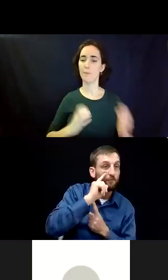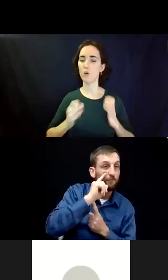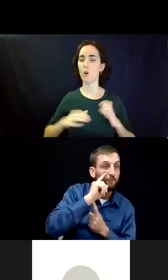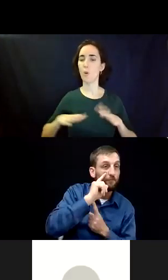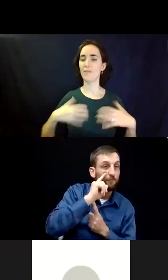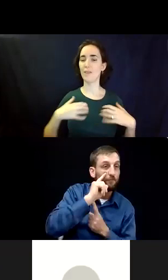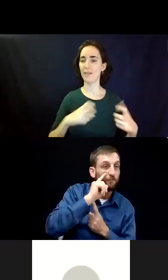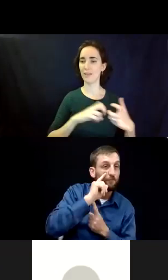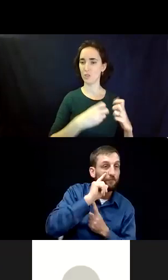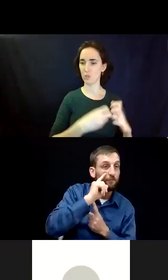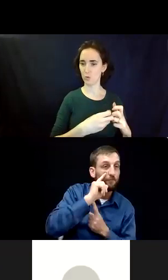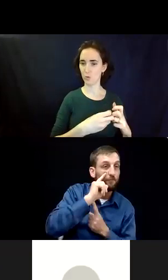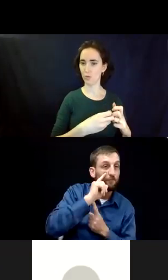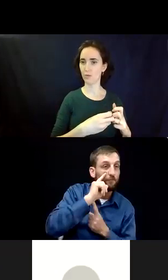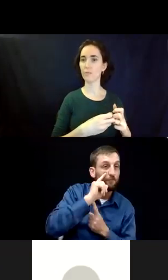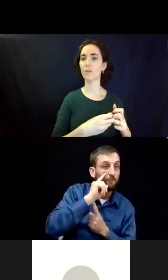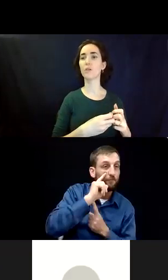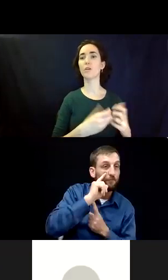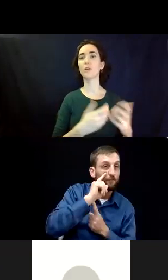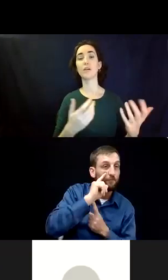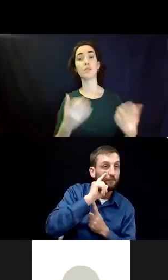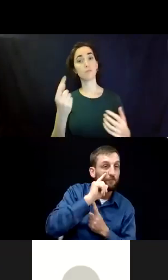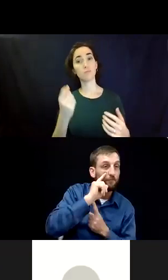this includes co-occurring disorders.